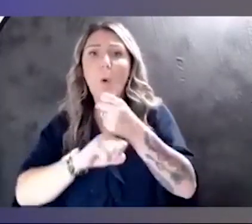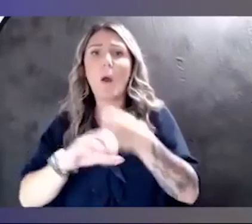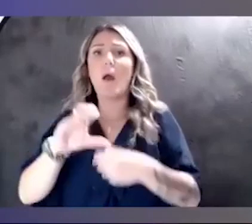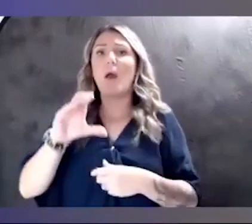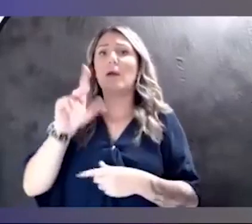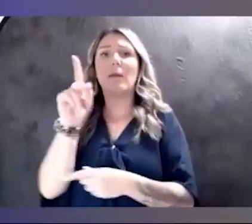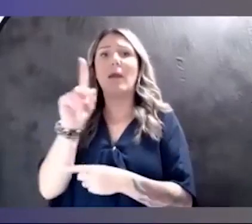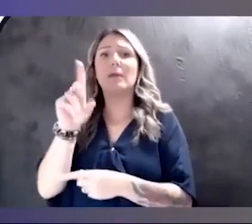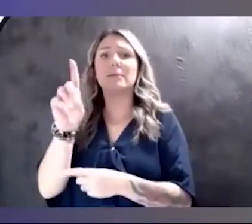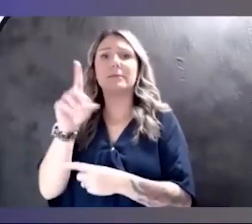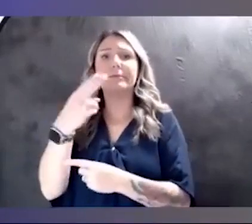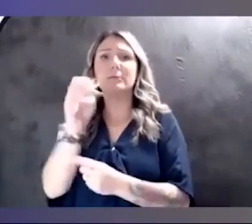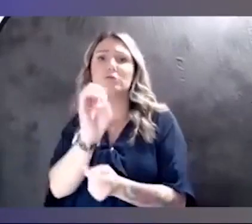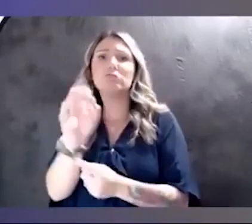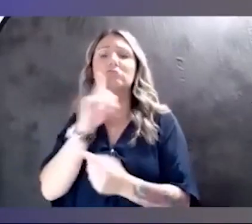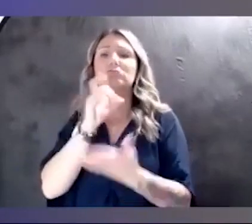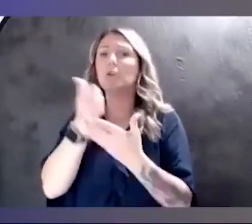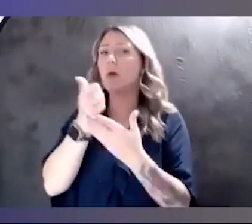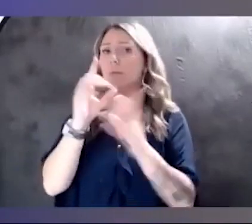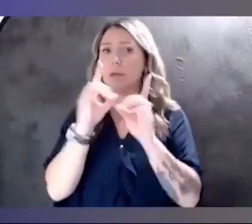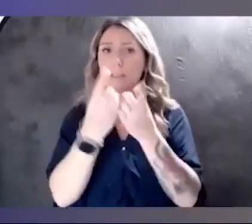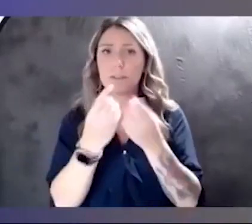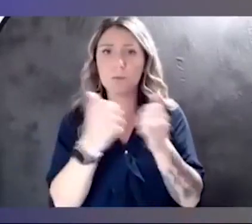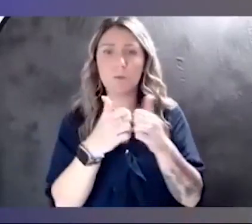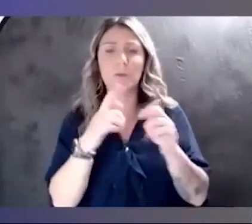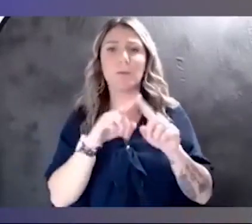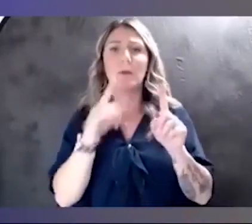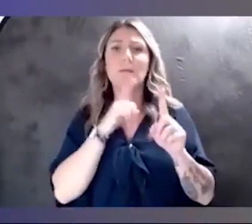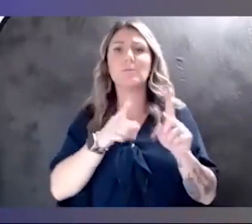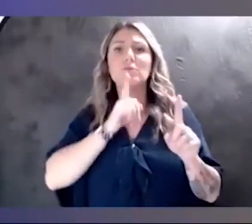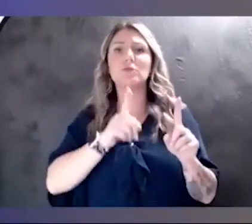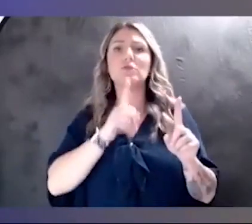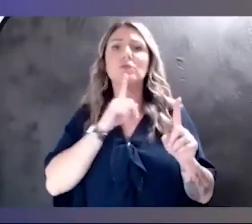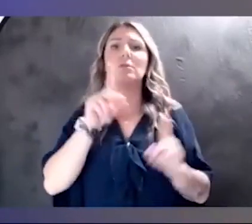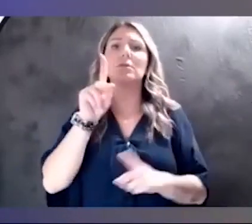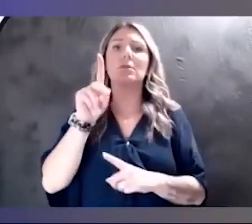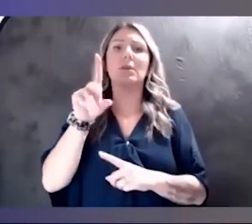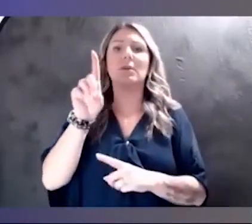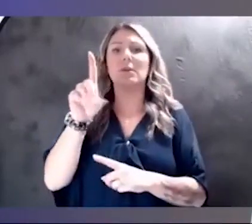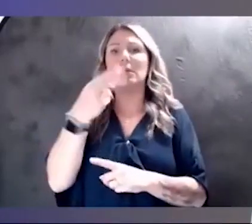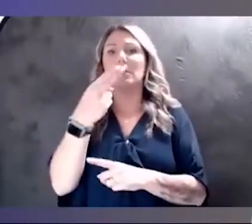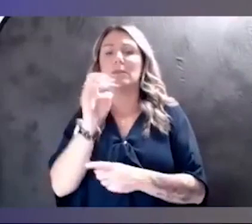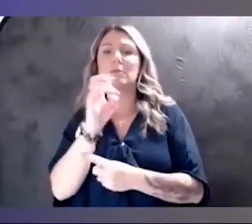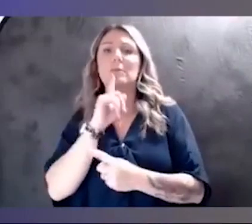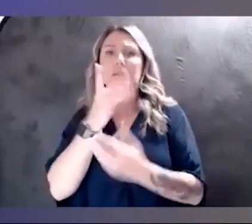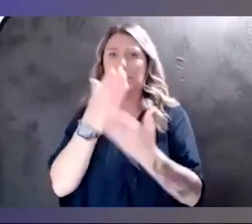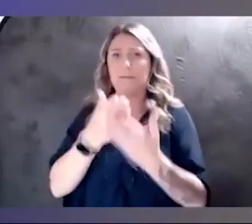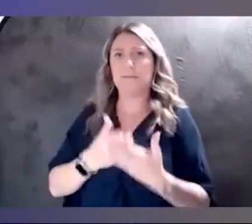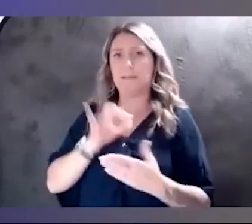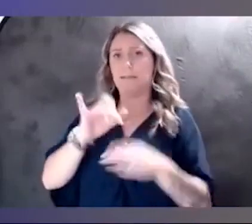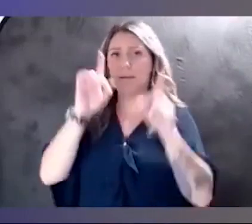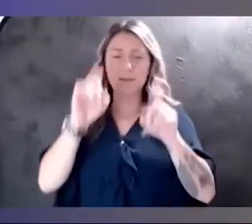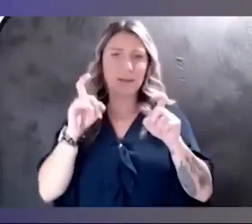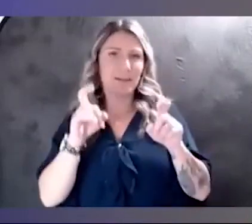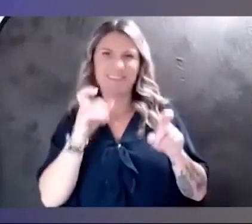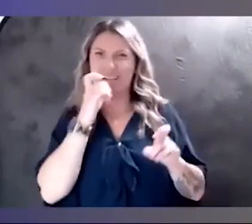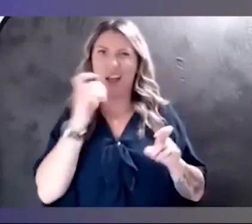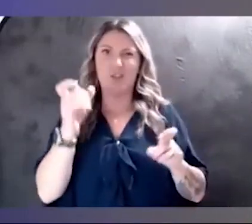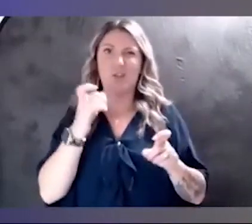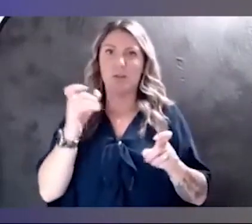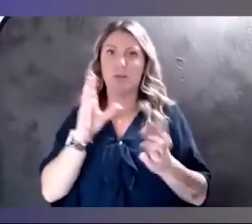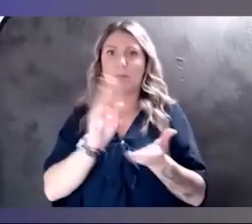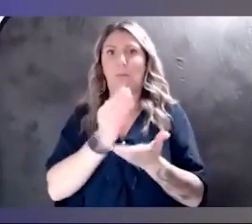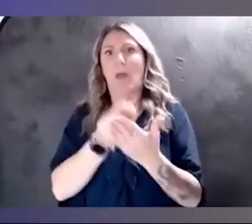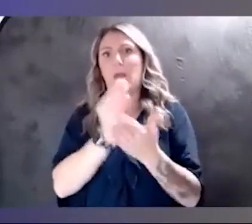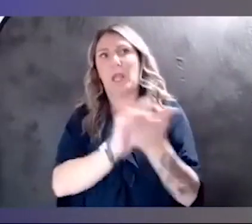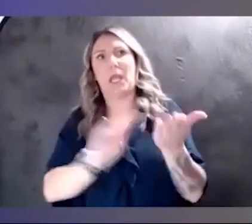with, and I'm sure that KDHE has looked at the validity of that test, or they would not just fork over money and offer it to you if it's